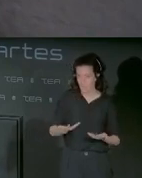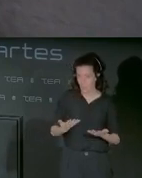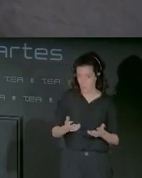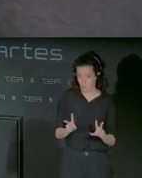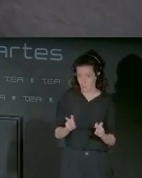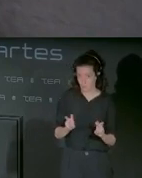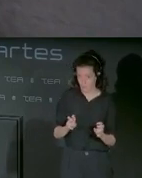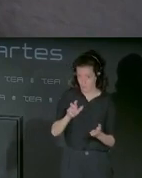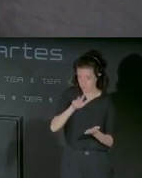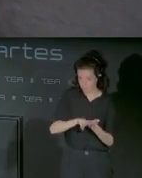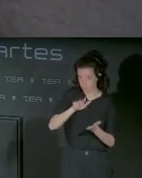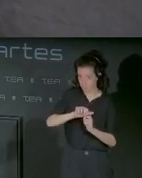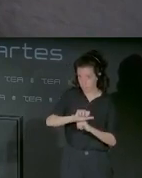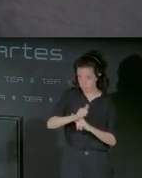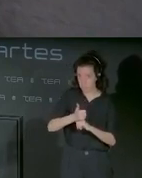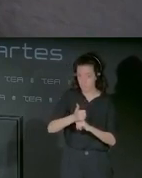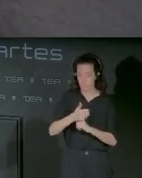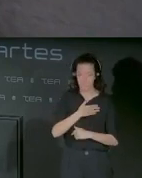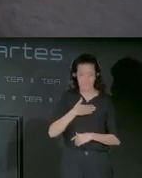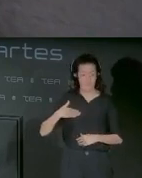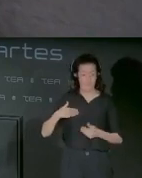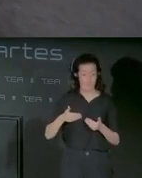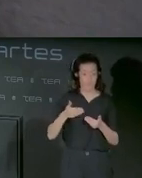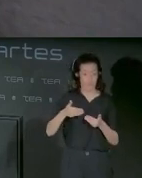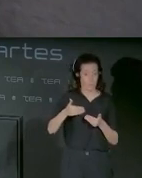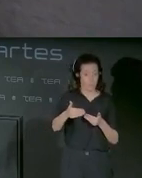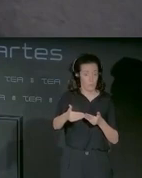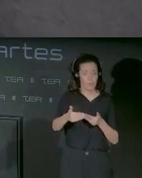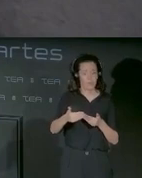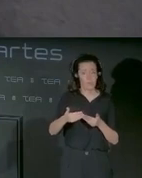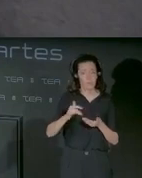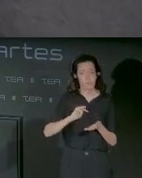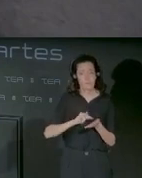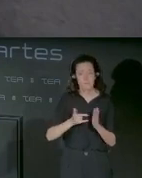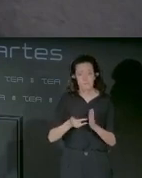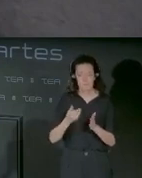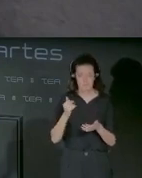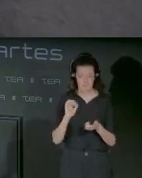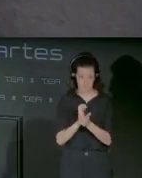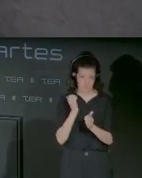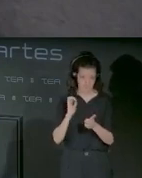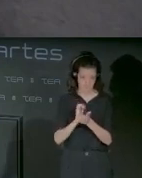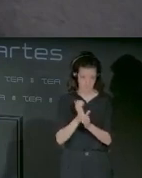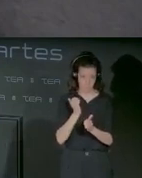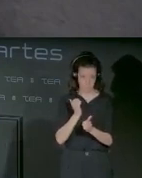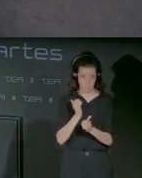have a system of grants next to a tax break, but we don't know if we get there yet.